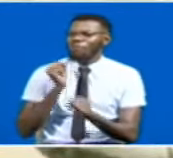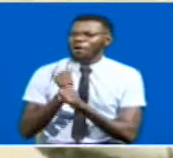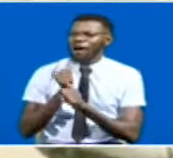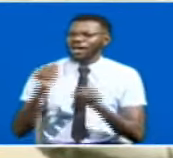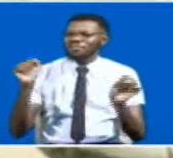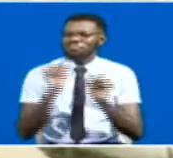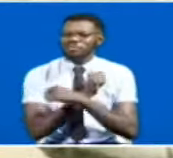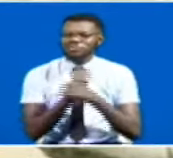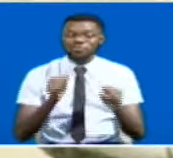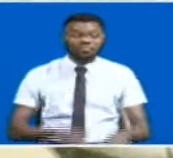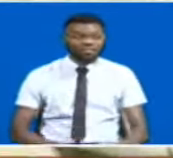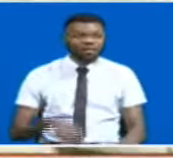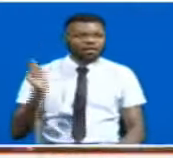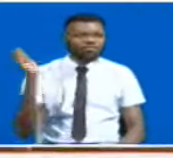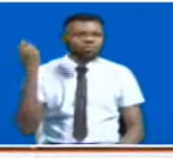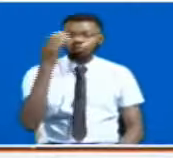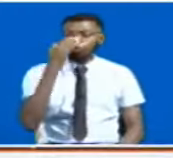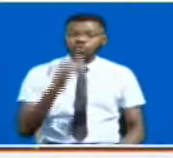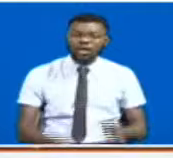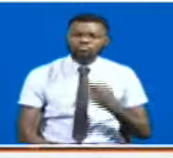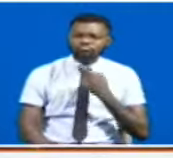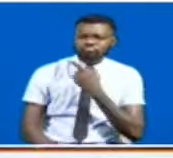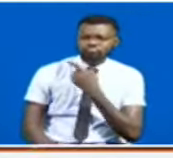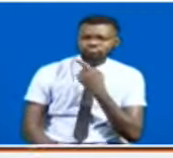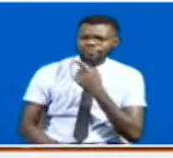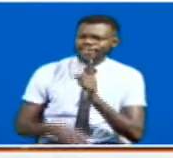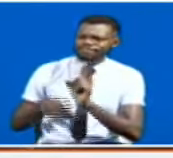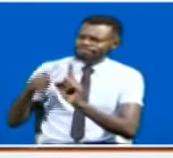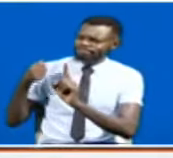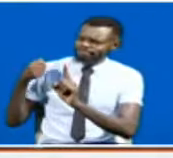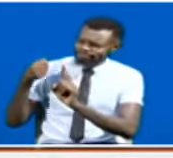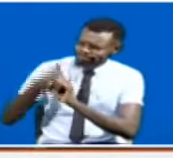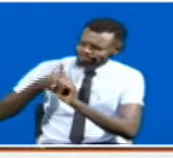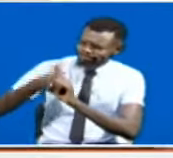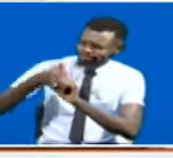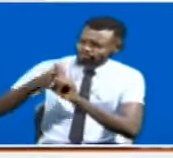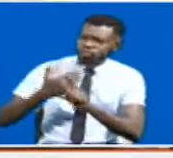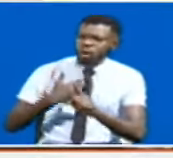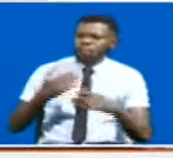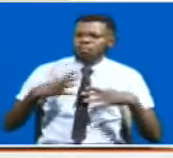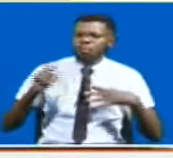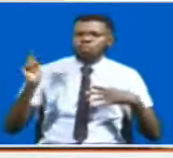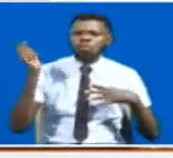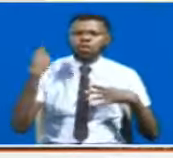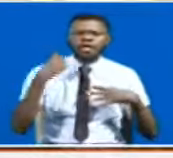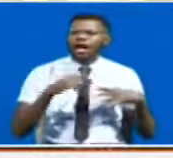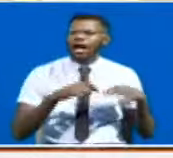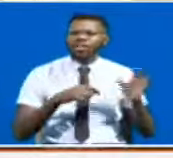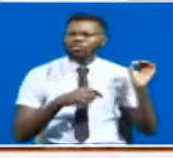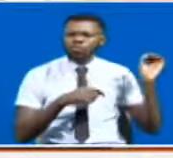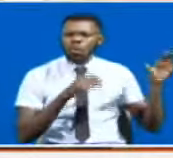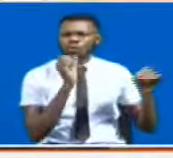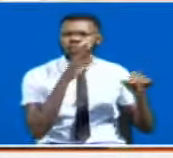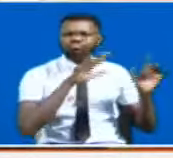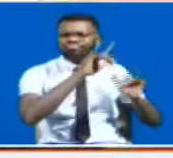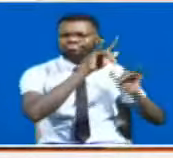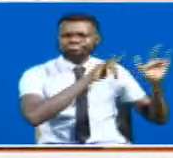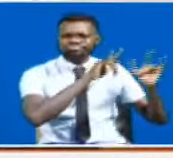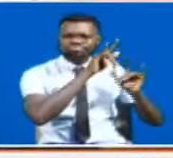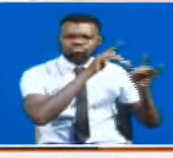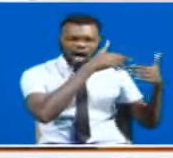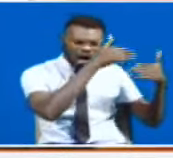President William Ruto has been at the forefront advocating for the project of sending Kenyans abroad to seek jobs, this being